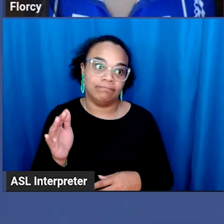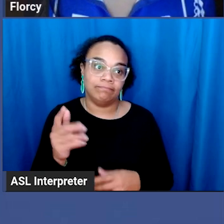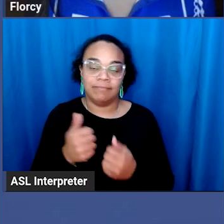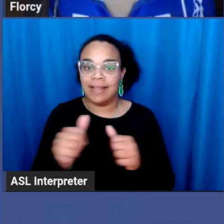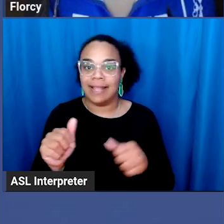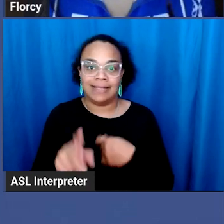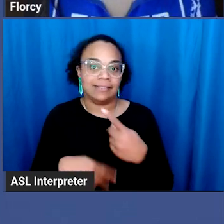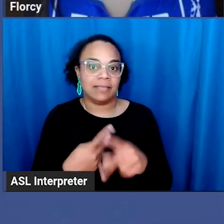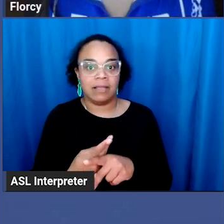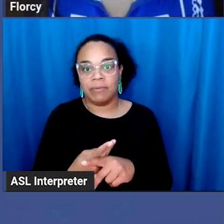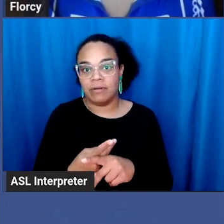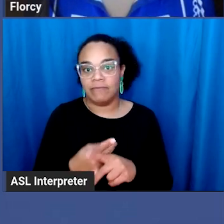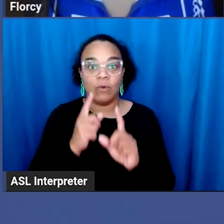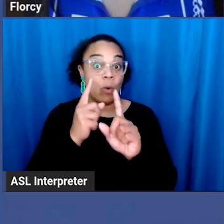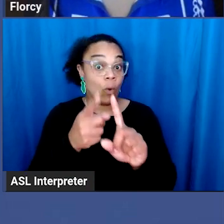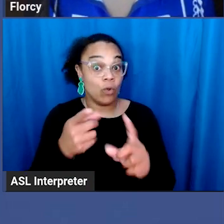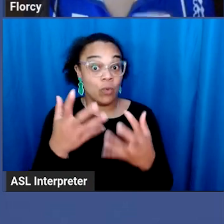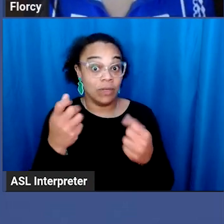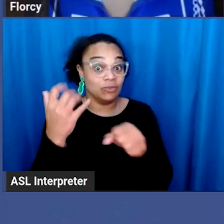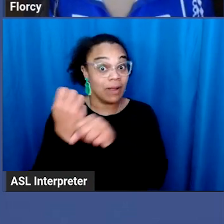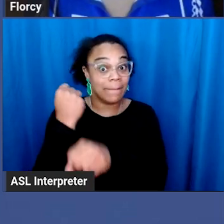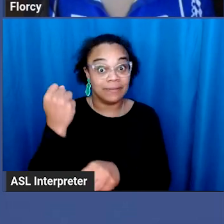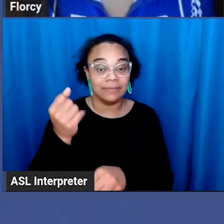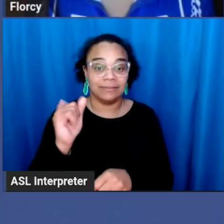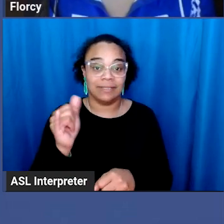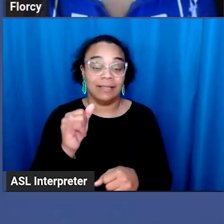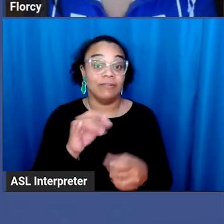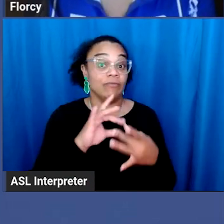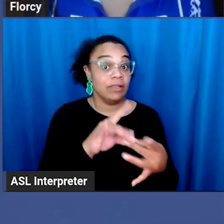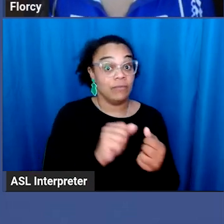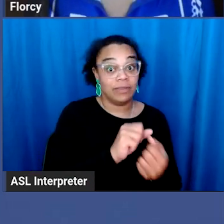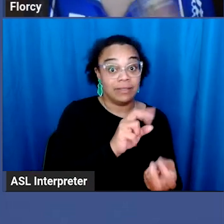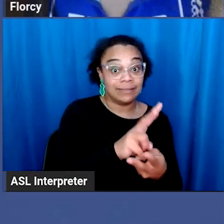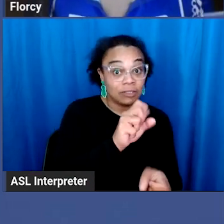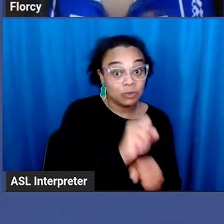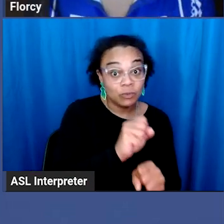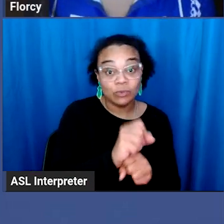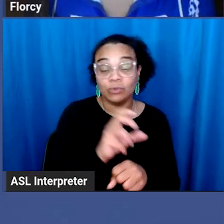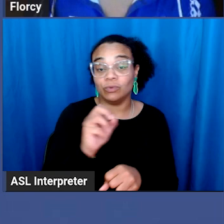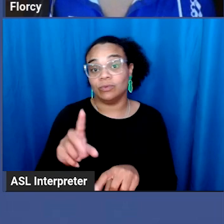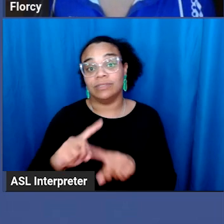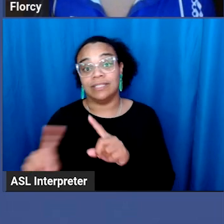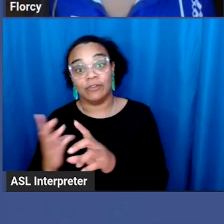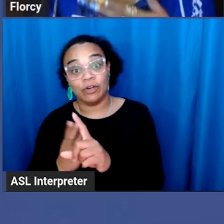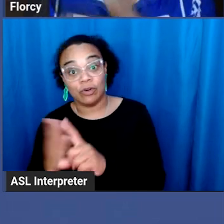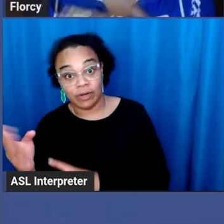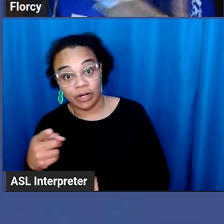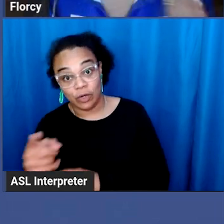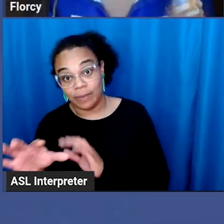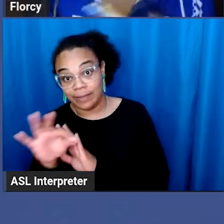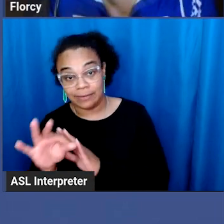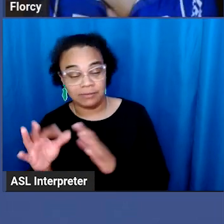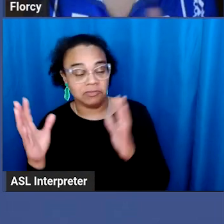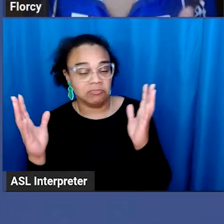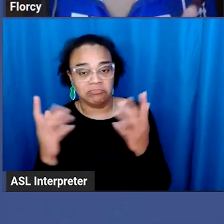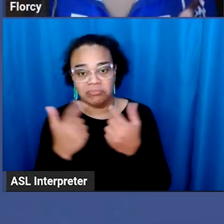any type of goal you're trying to accomplish, whether it be like in sex work, in like a different career that you chose, like